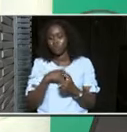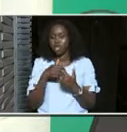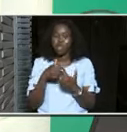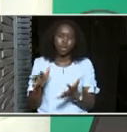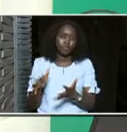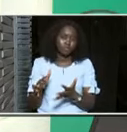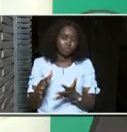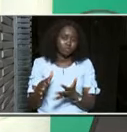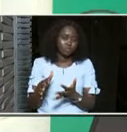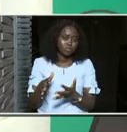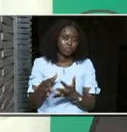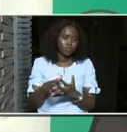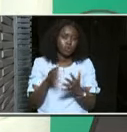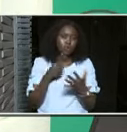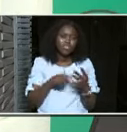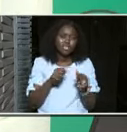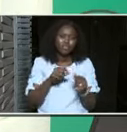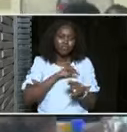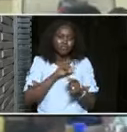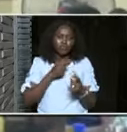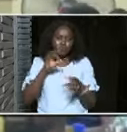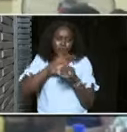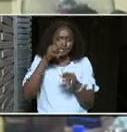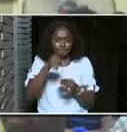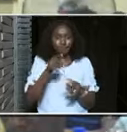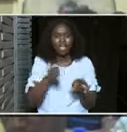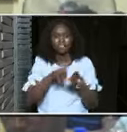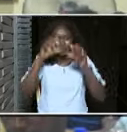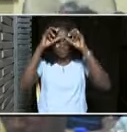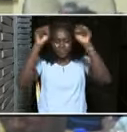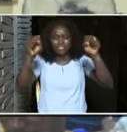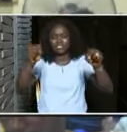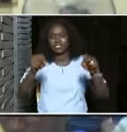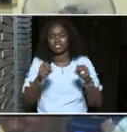Are we both like... You are the president. And secondly, in regard to pig and helpful Nigerians...